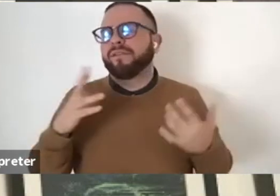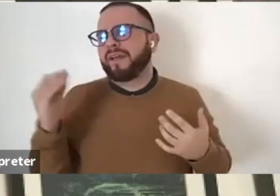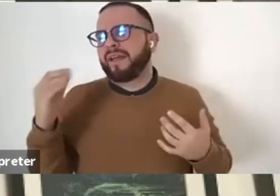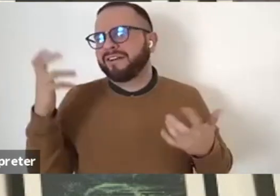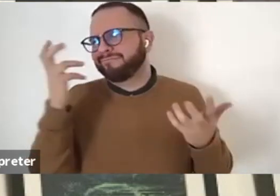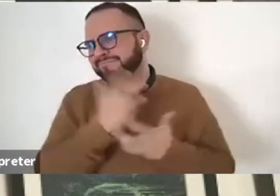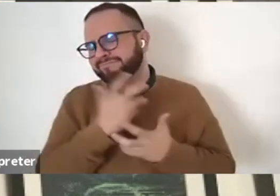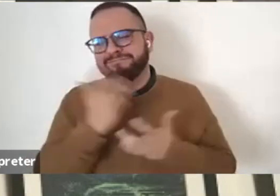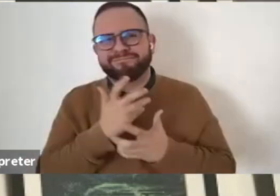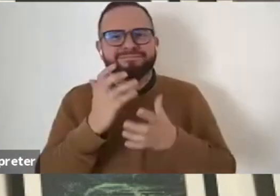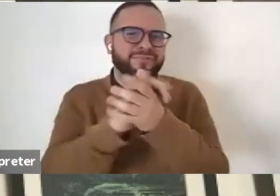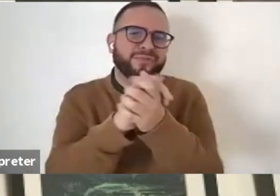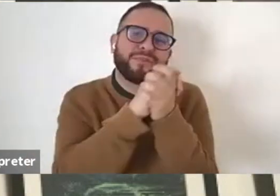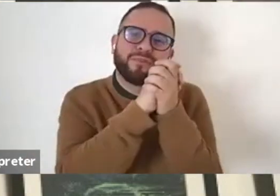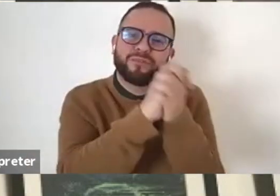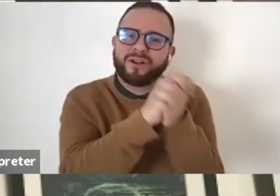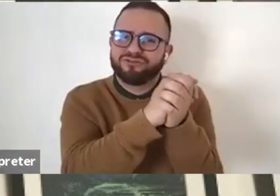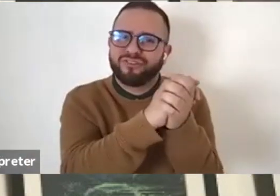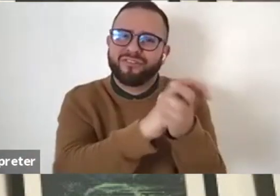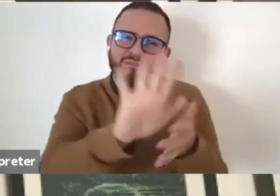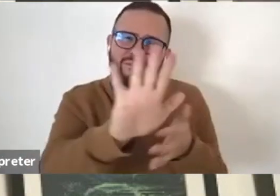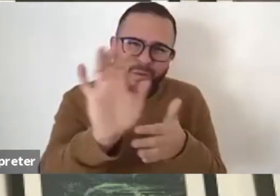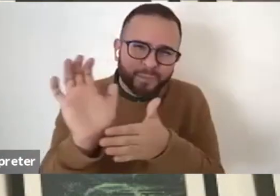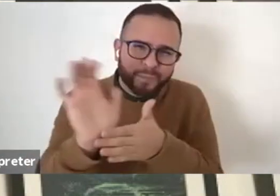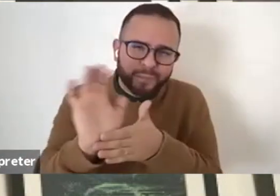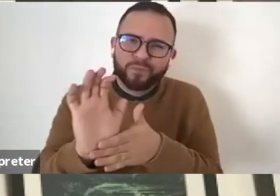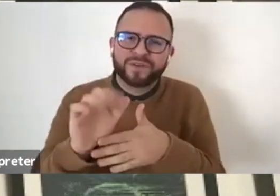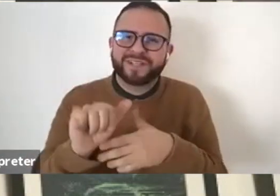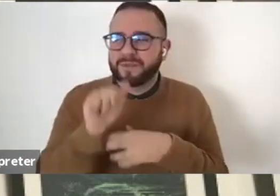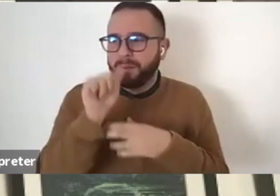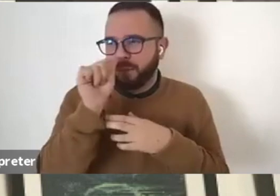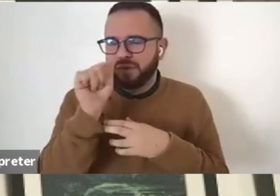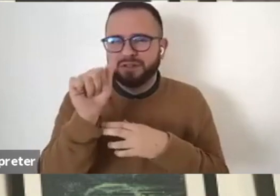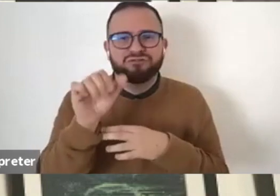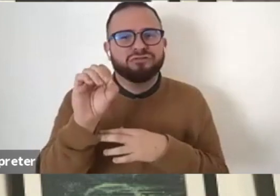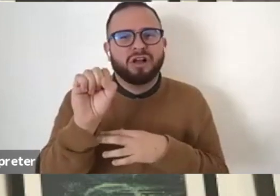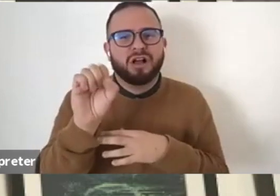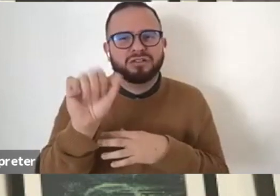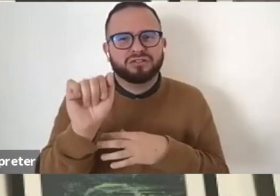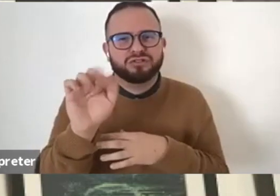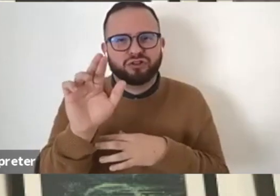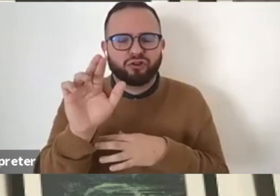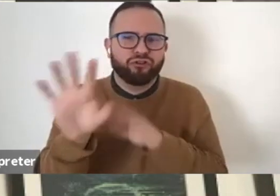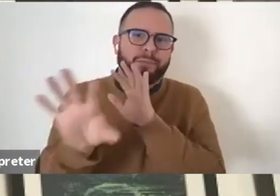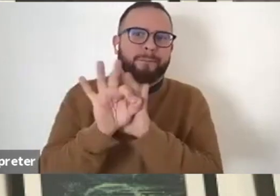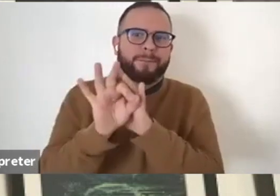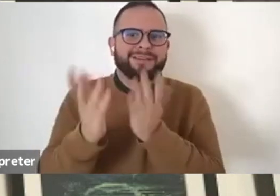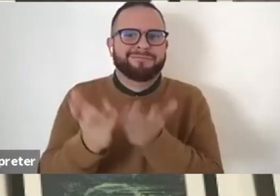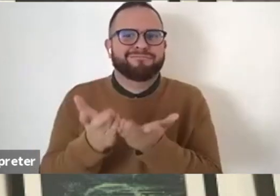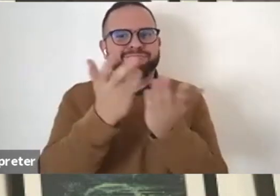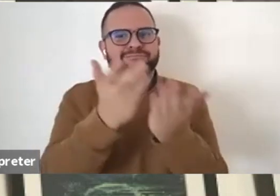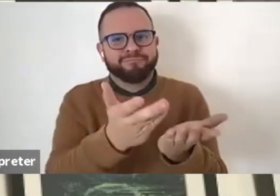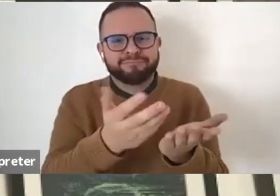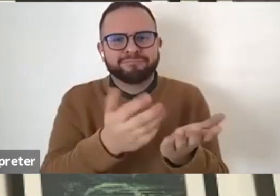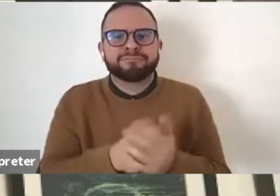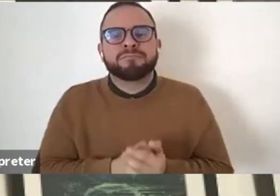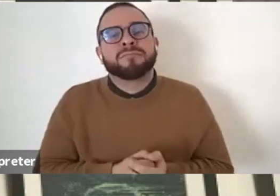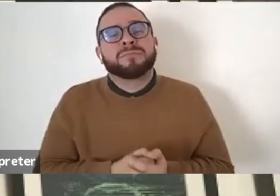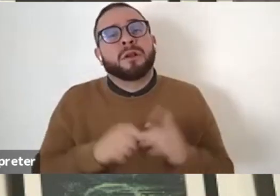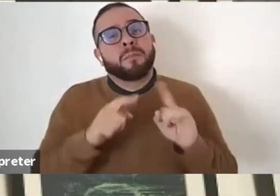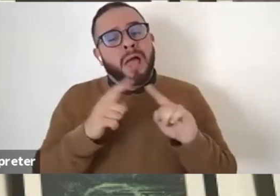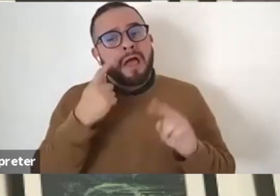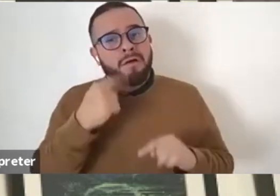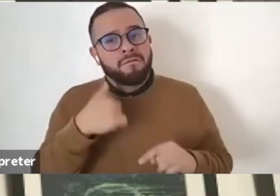this film being the official Polish Oscar selection. But for our audiences